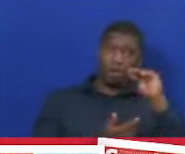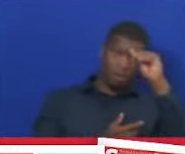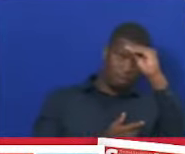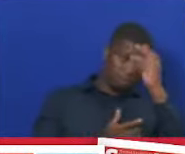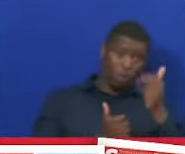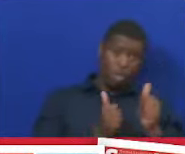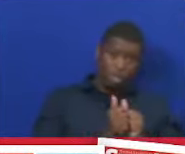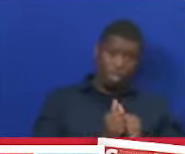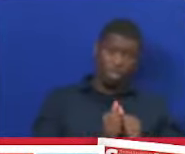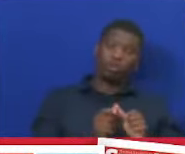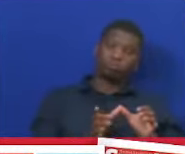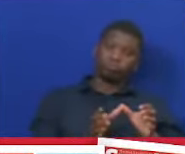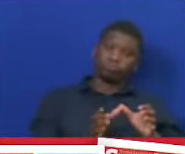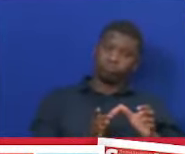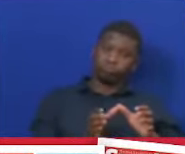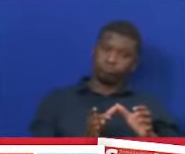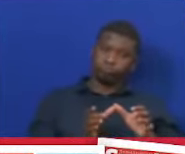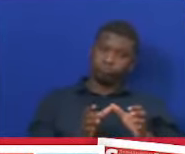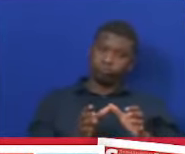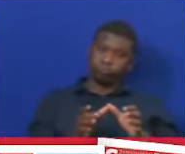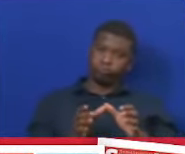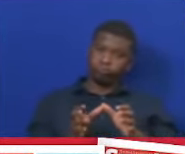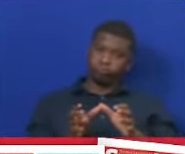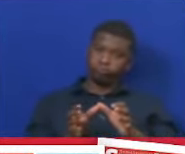combat members